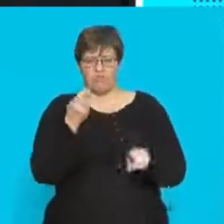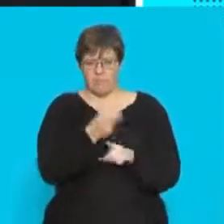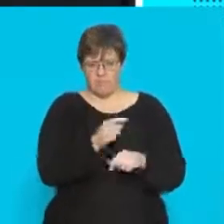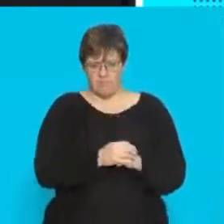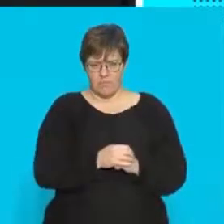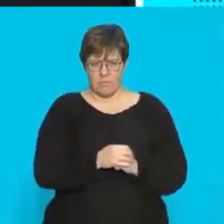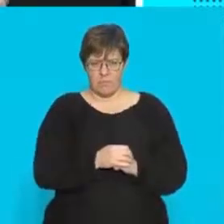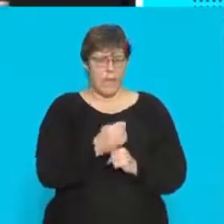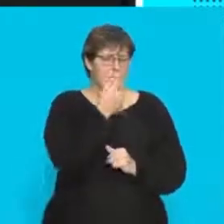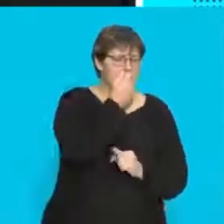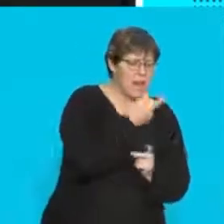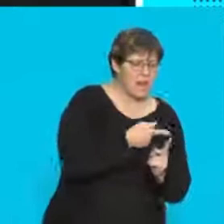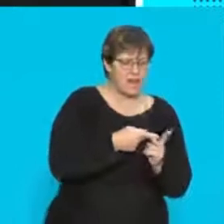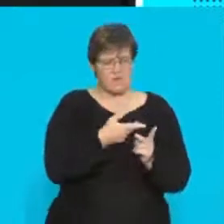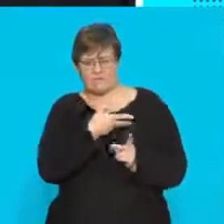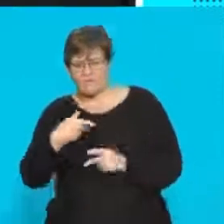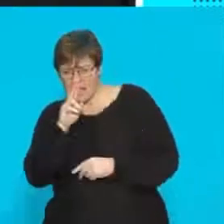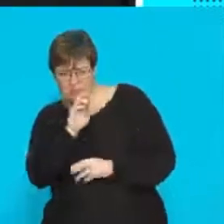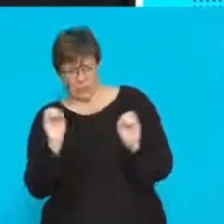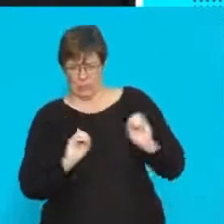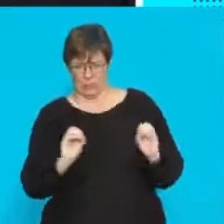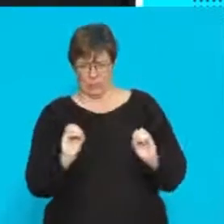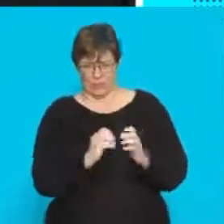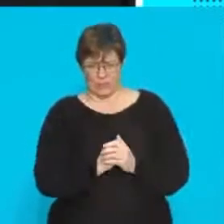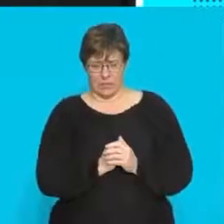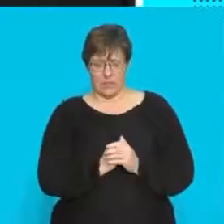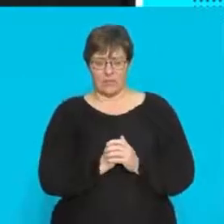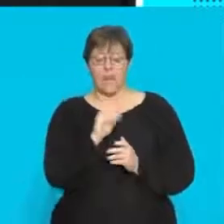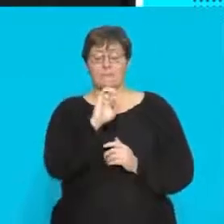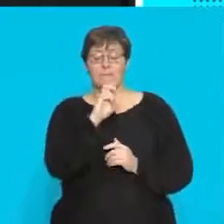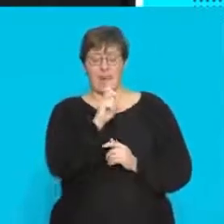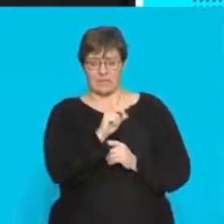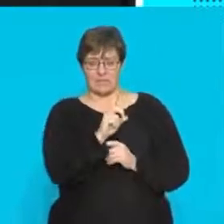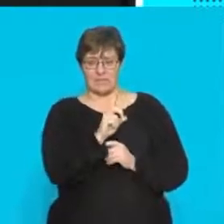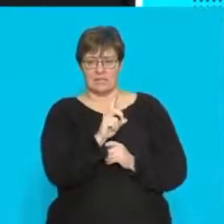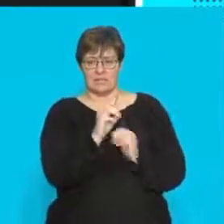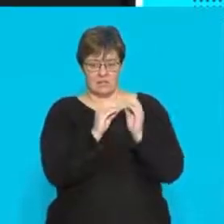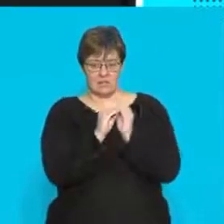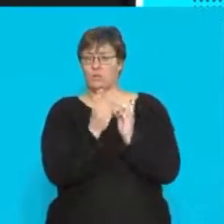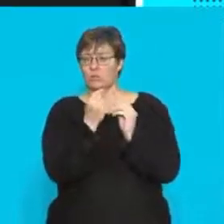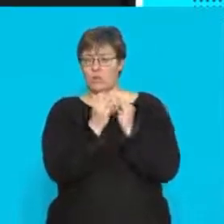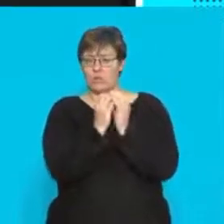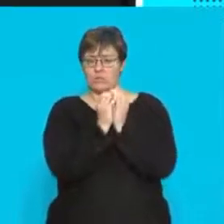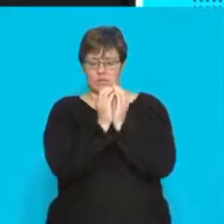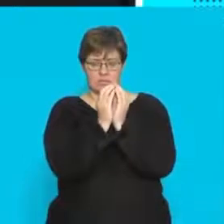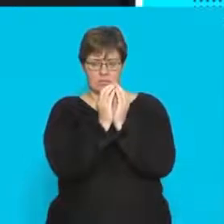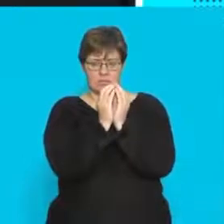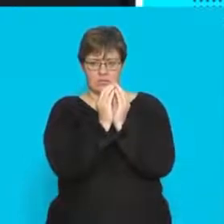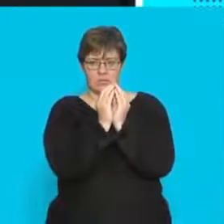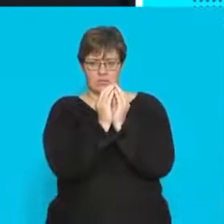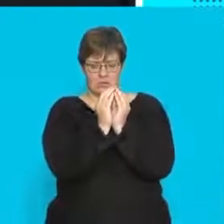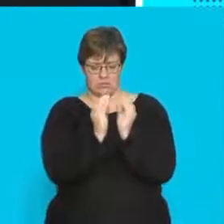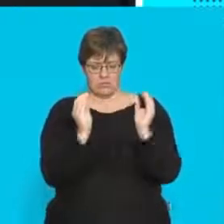You don't see anything about a male and you don't see anything about a female. And all the bud does, here's my bud, it divides